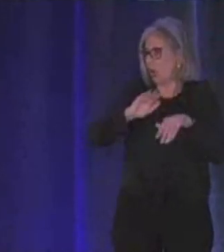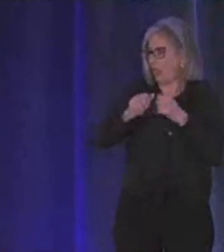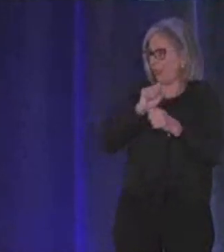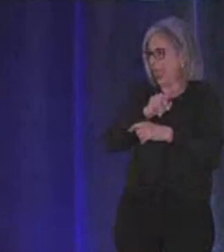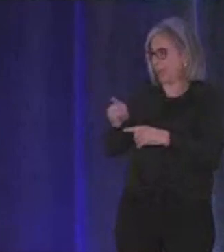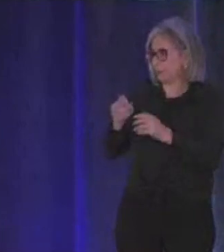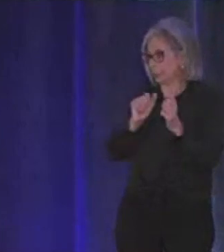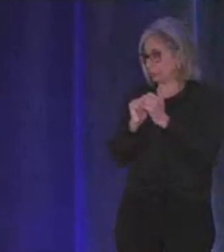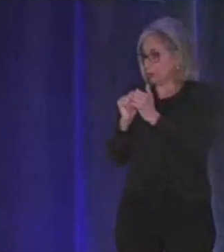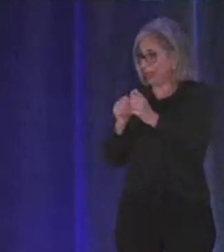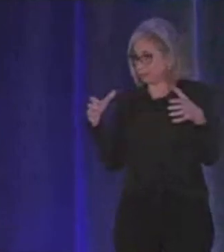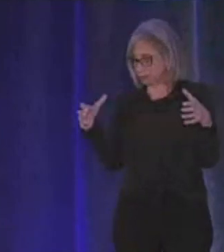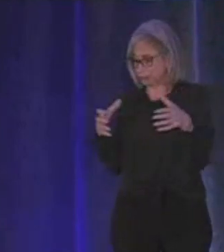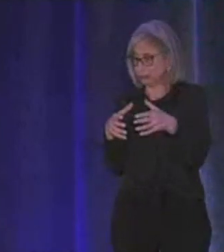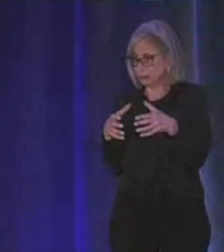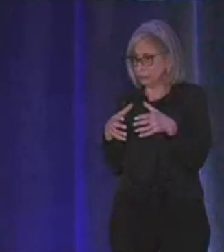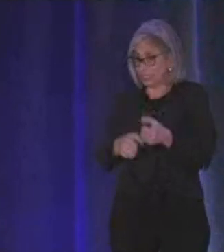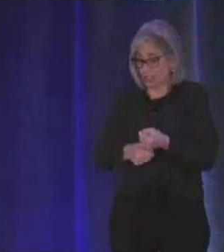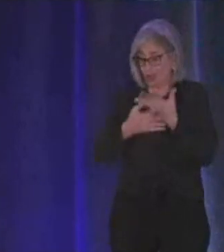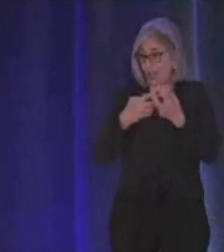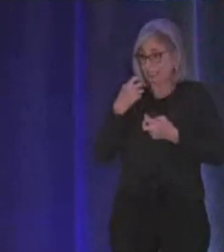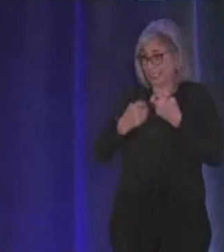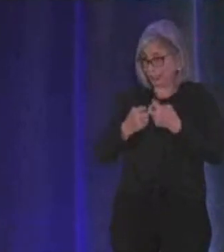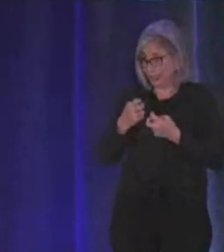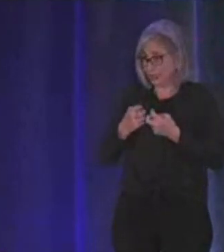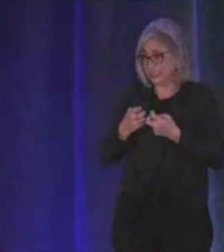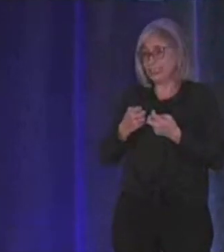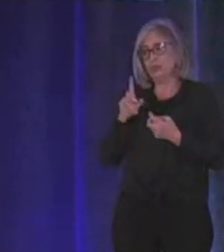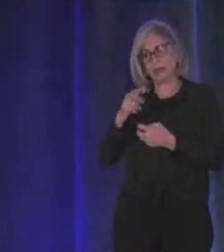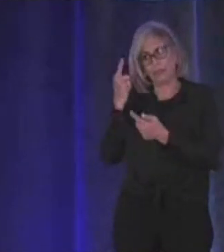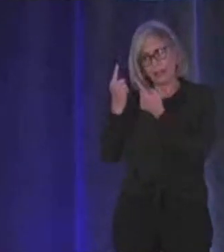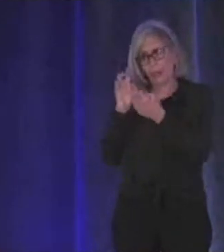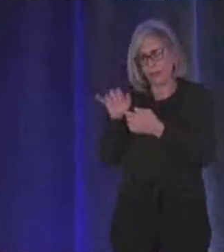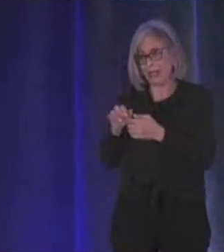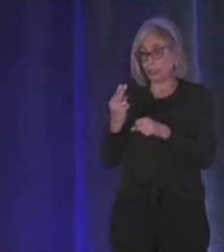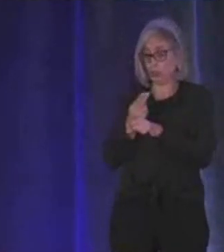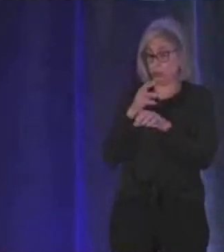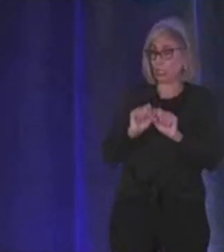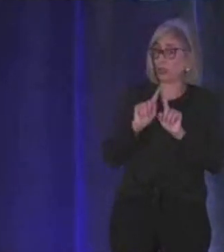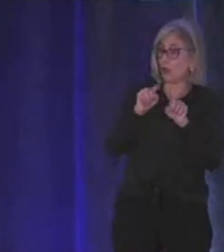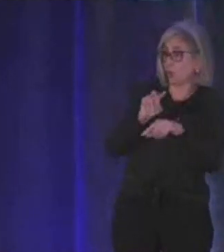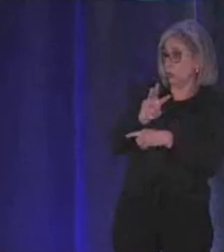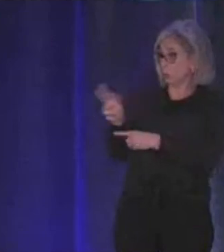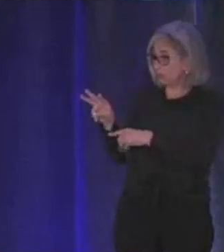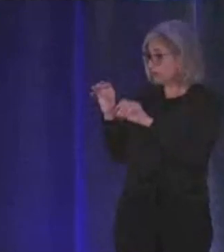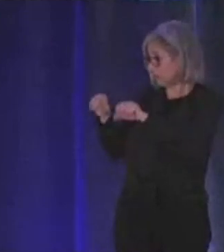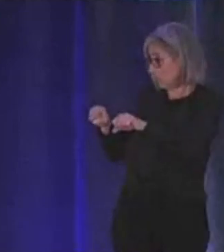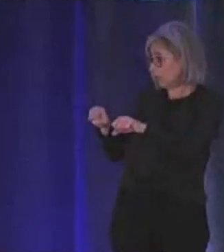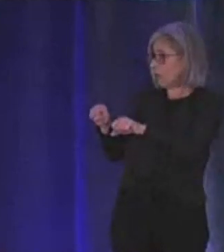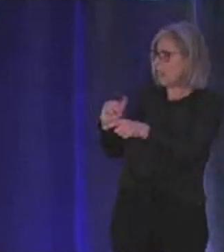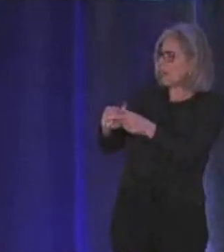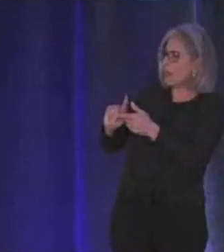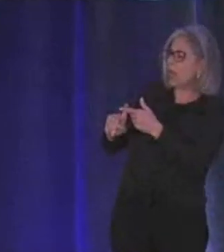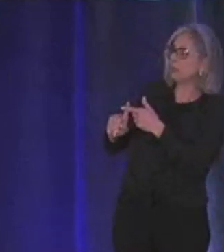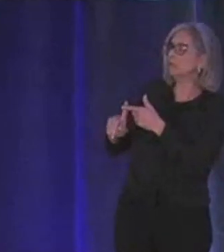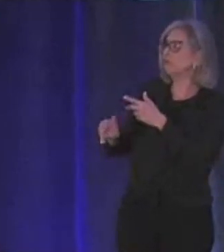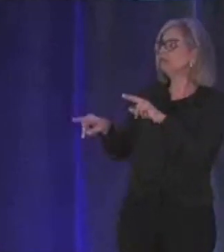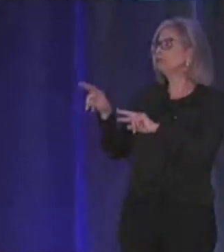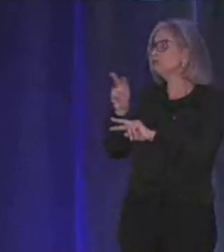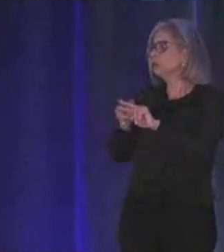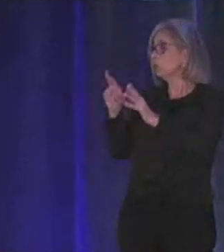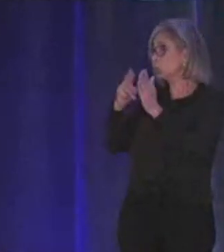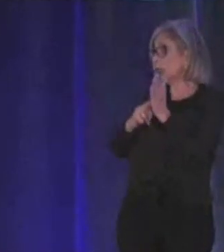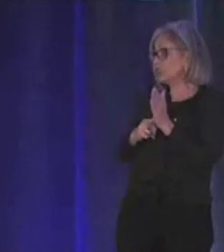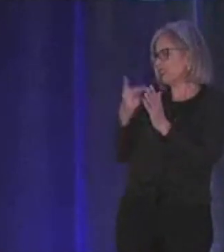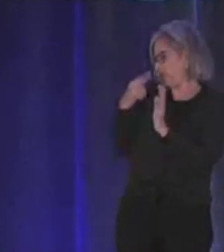are together and how they can cause issues, then, you know, a user can go into your site, go to register,